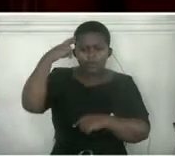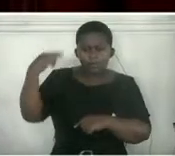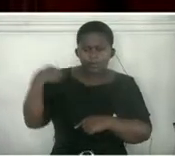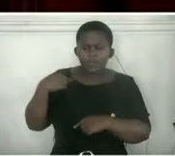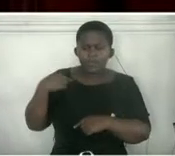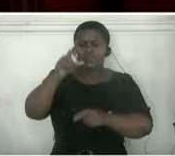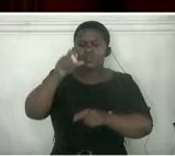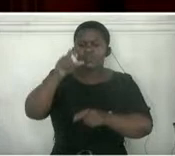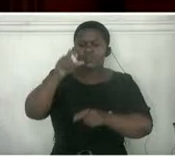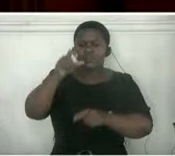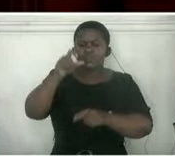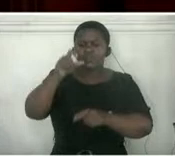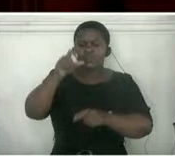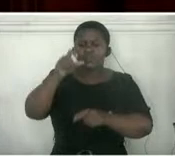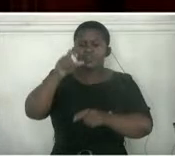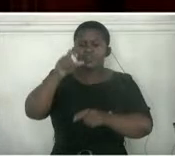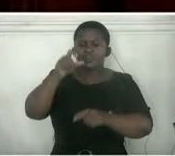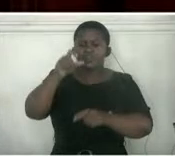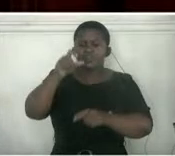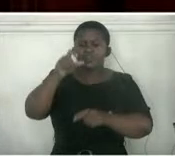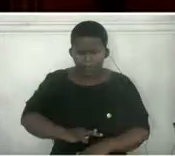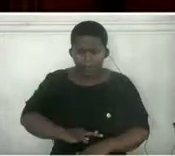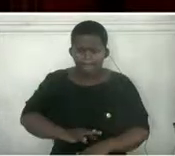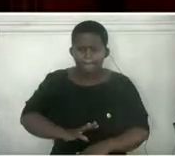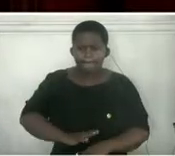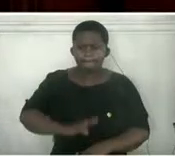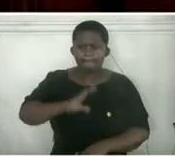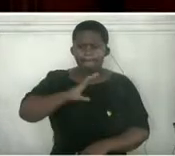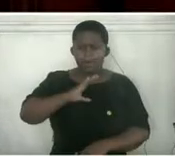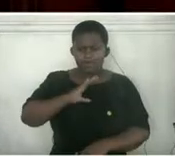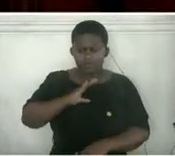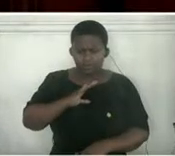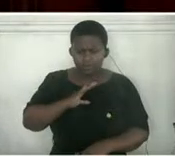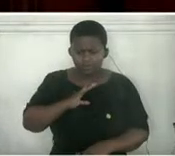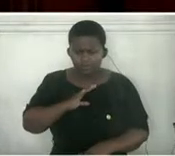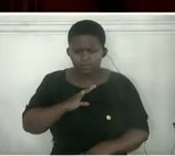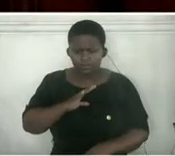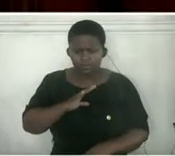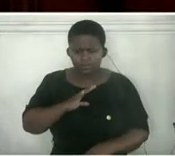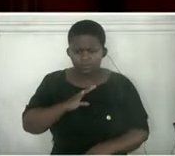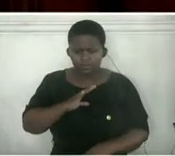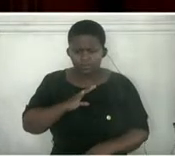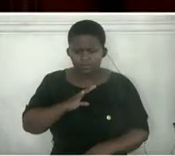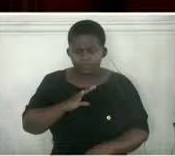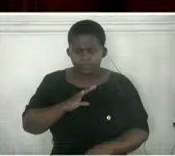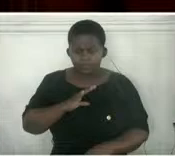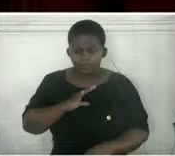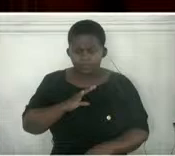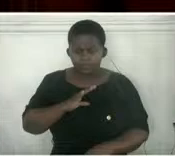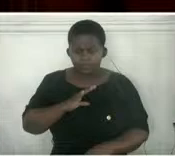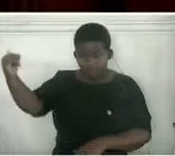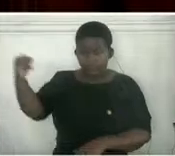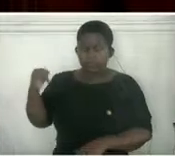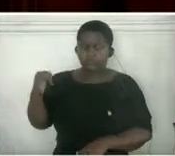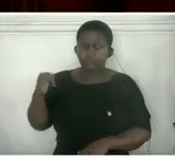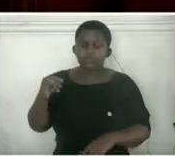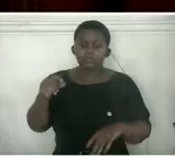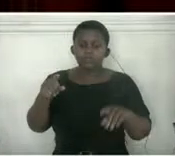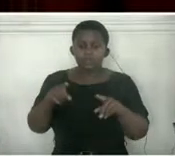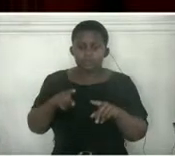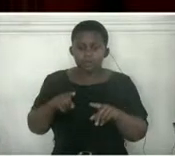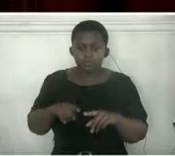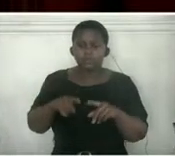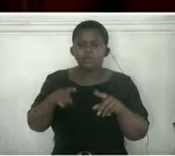KwaZulu-Natal that they are proud descendants of heroes and heroines, of innovators, pioneers,